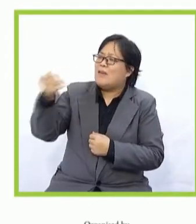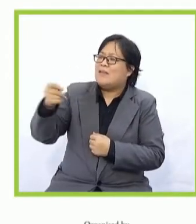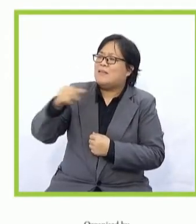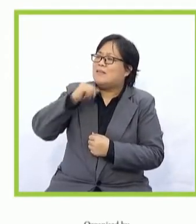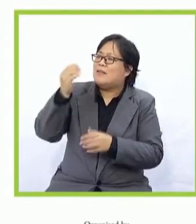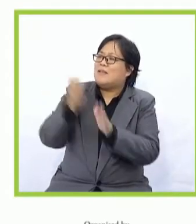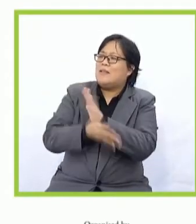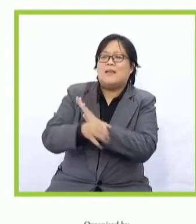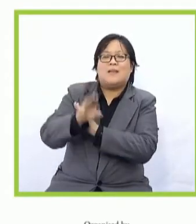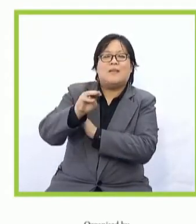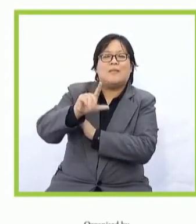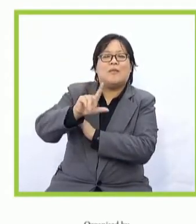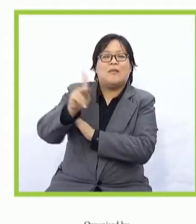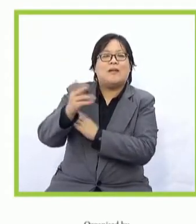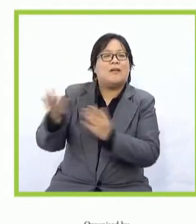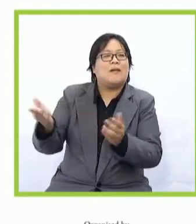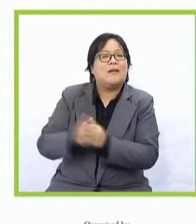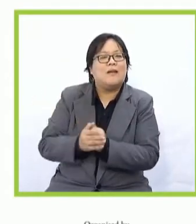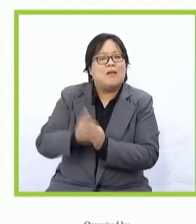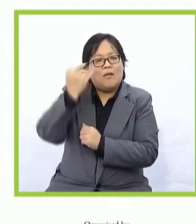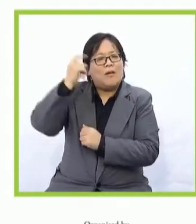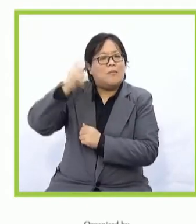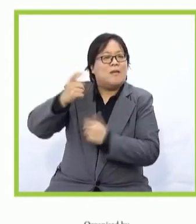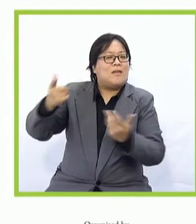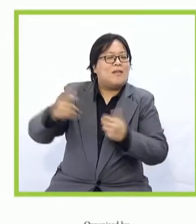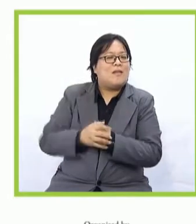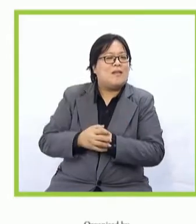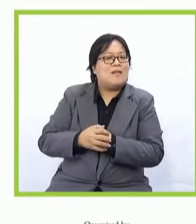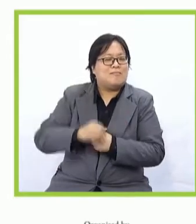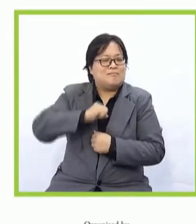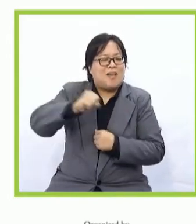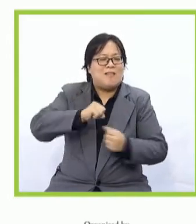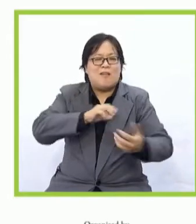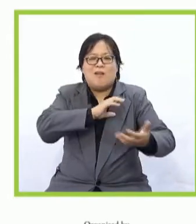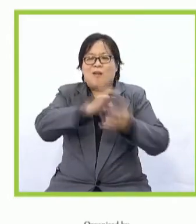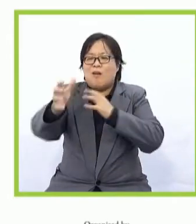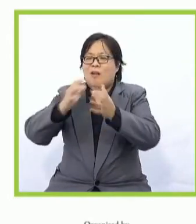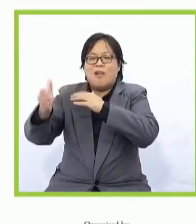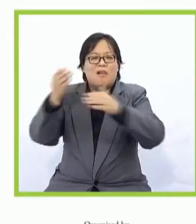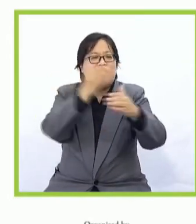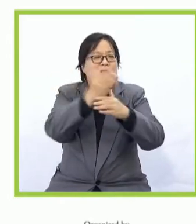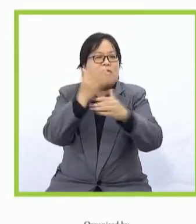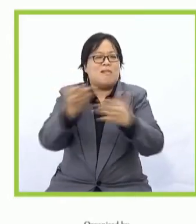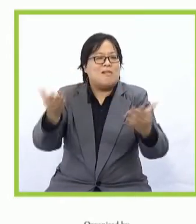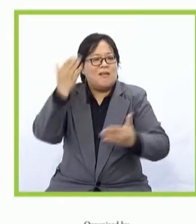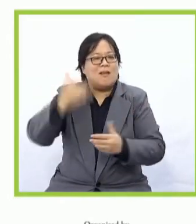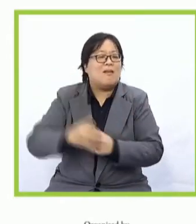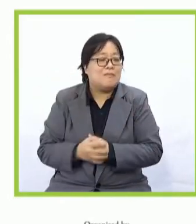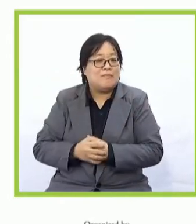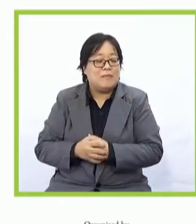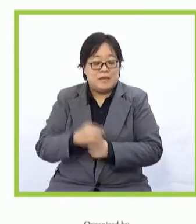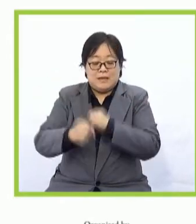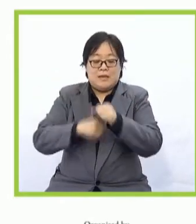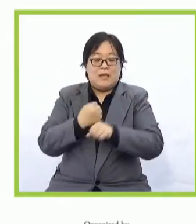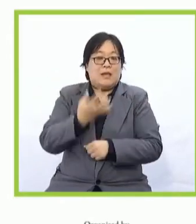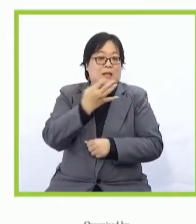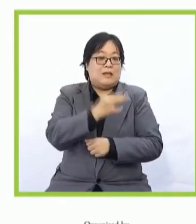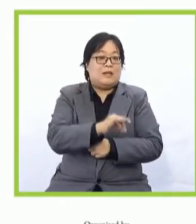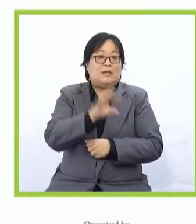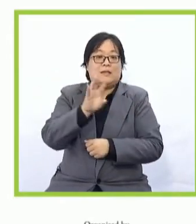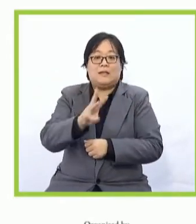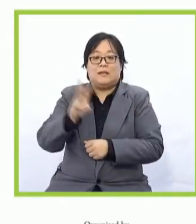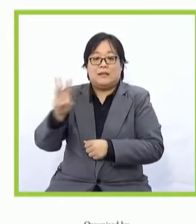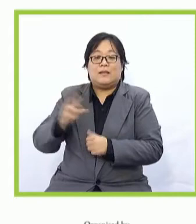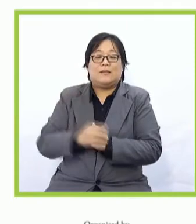Luther King? Why do they have to make such a ruckus? But in 1966, 63%